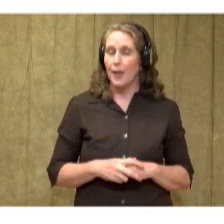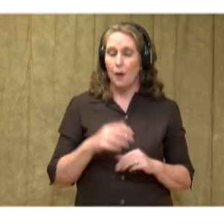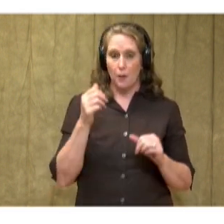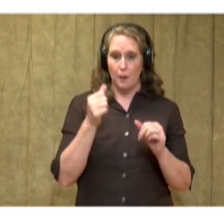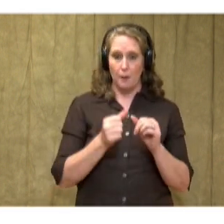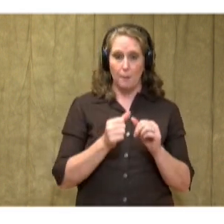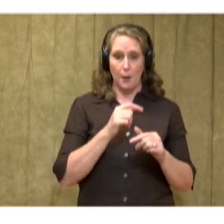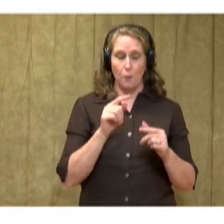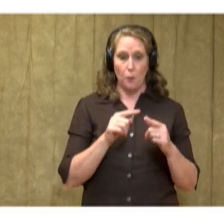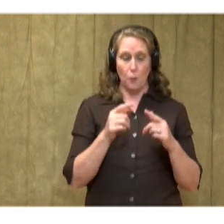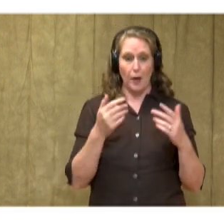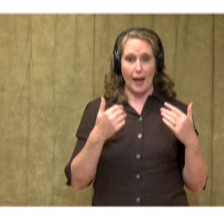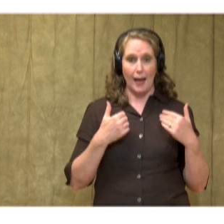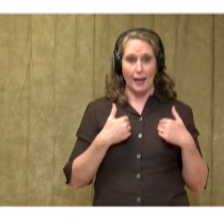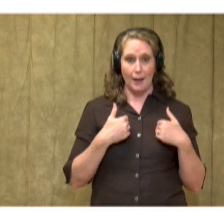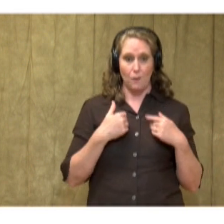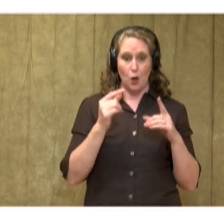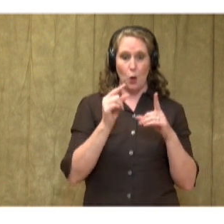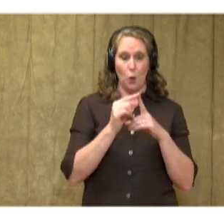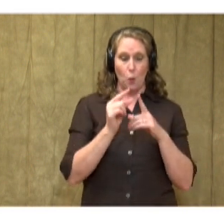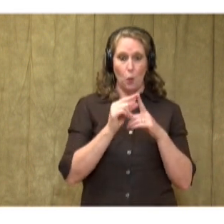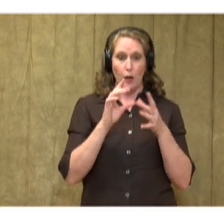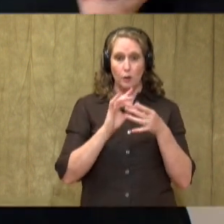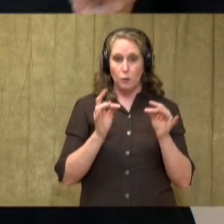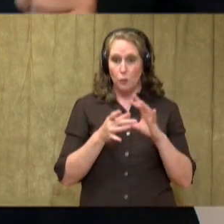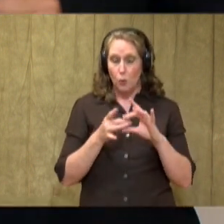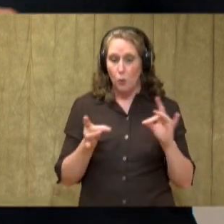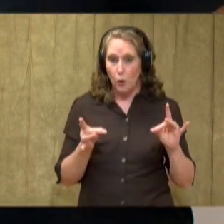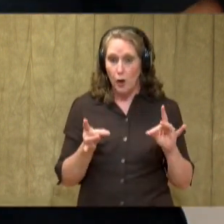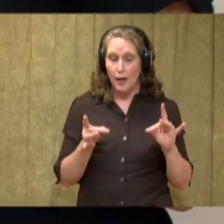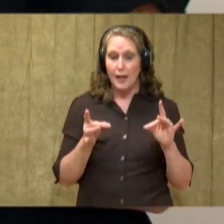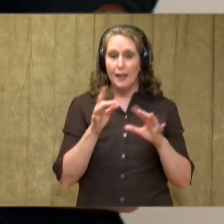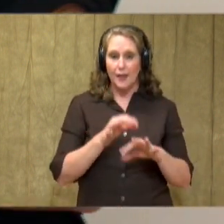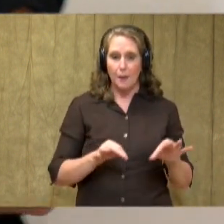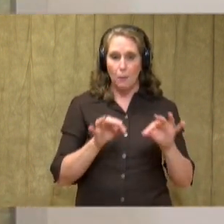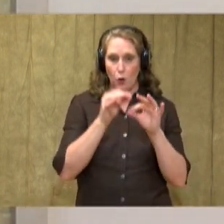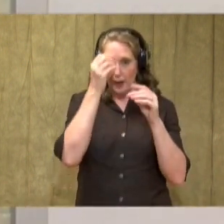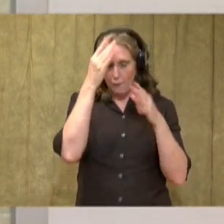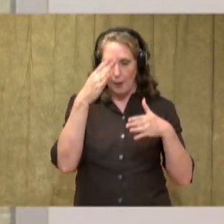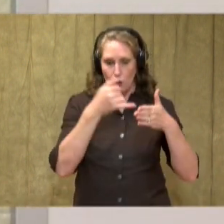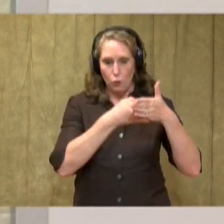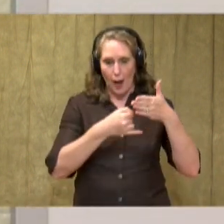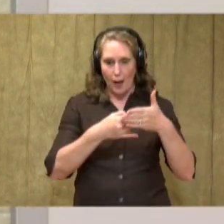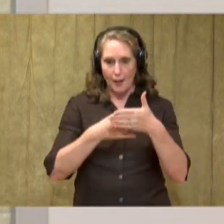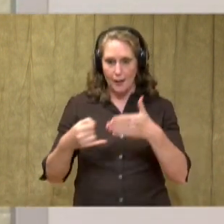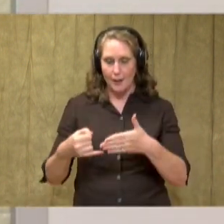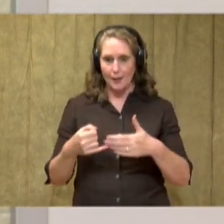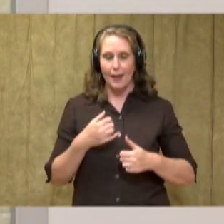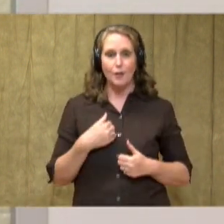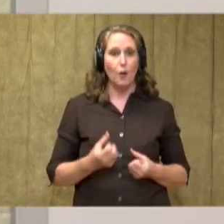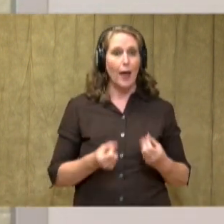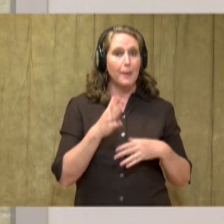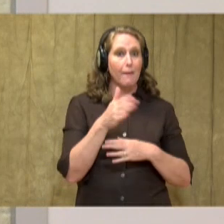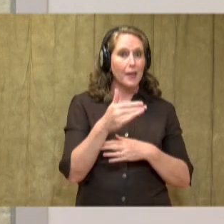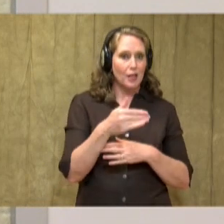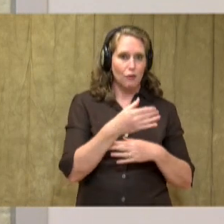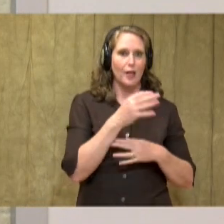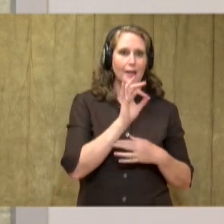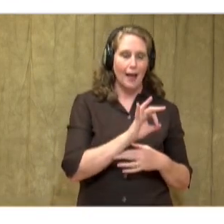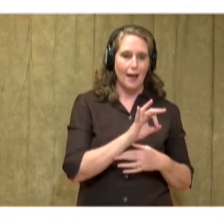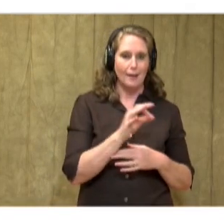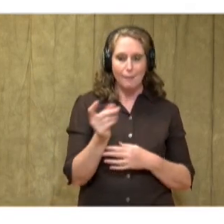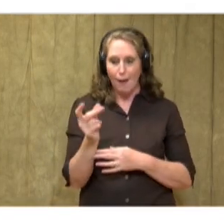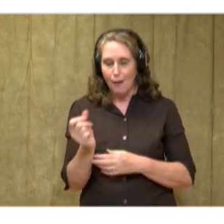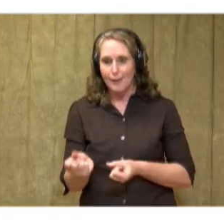Remember when we have a word problem, you underline the important information. So she has 9 fish,